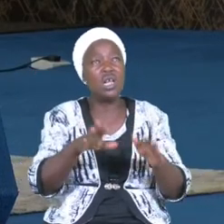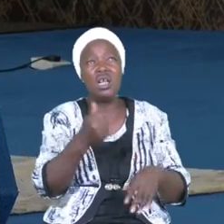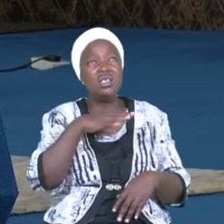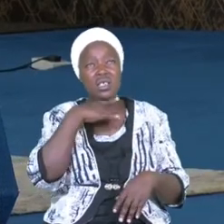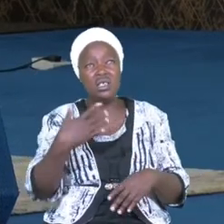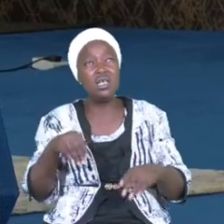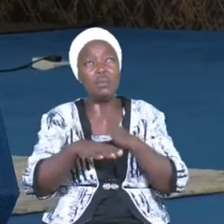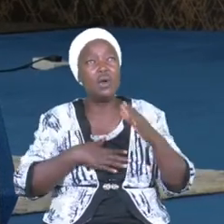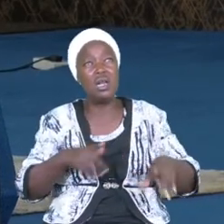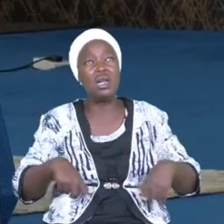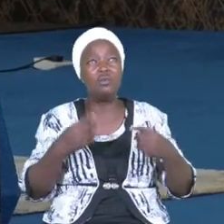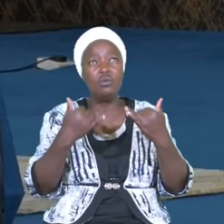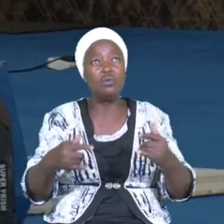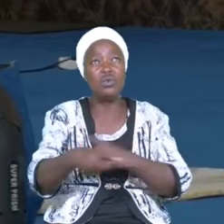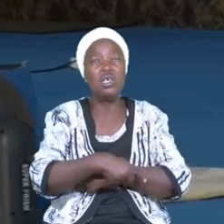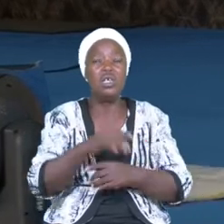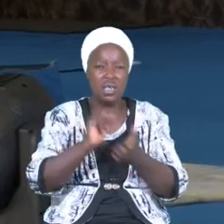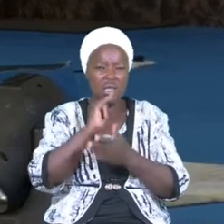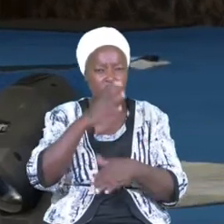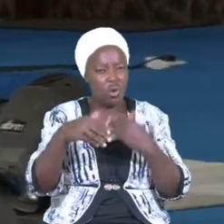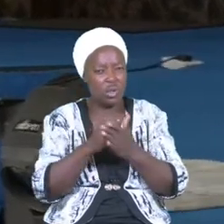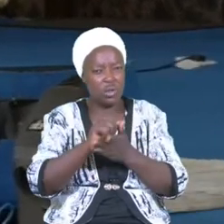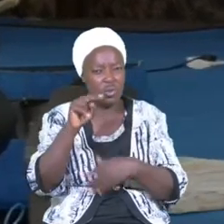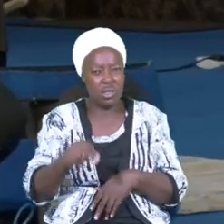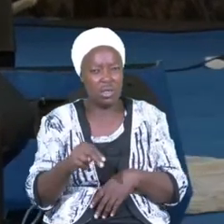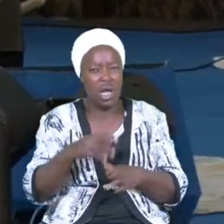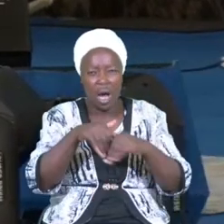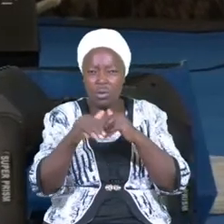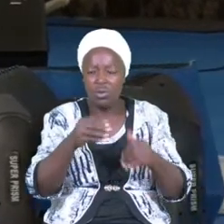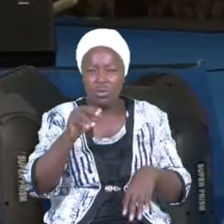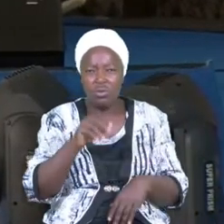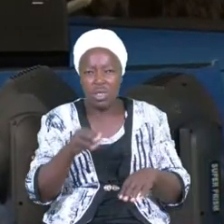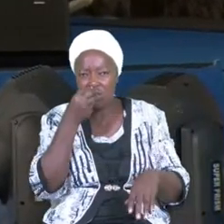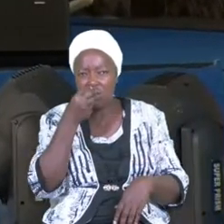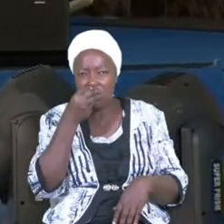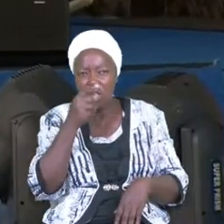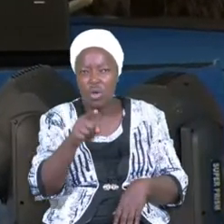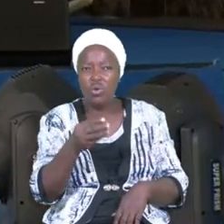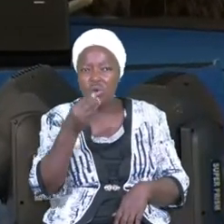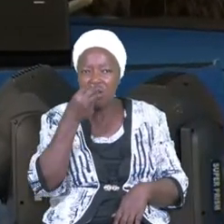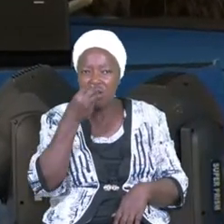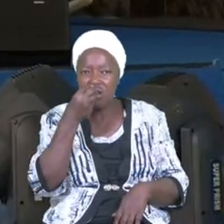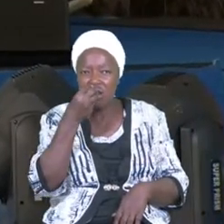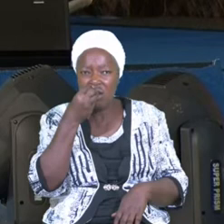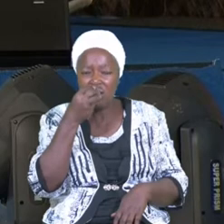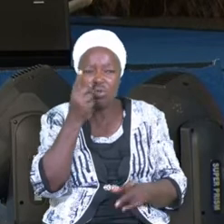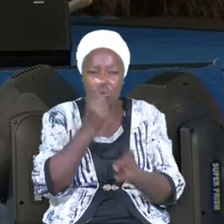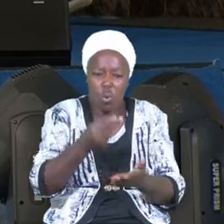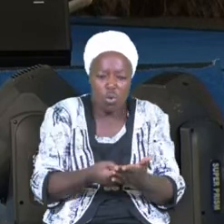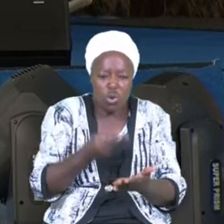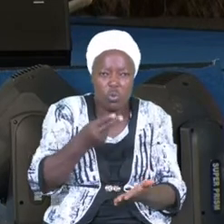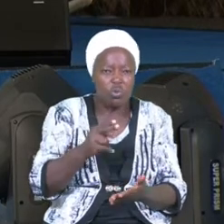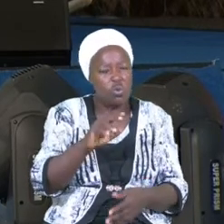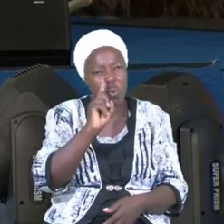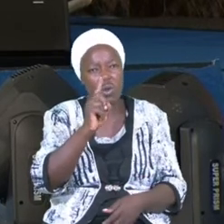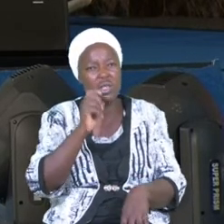need. How do you eat? You eat a muscle at a time. Oh, don't worry. Take